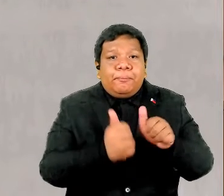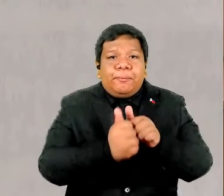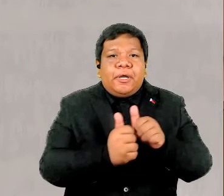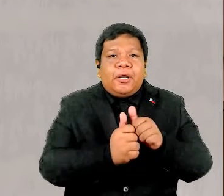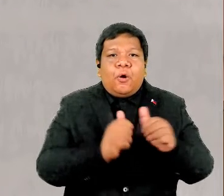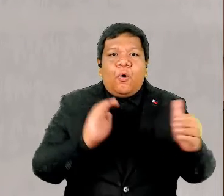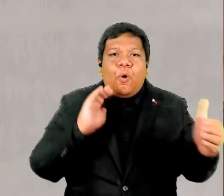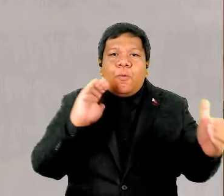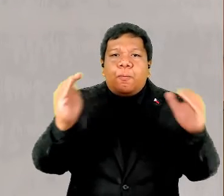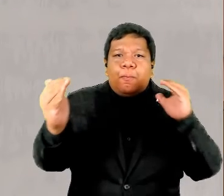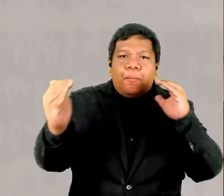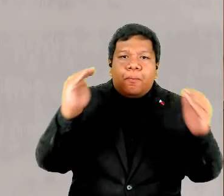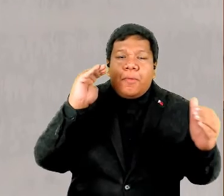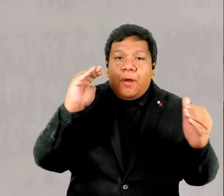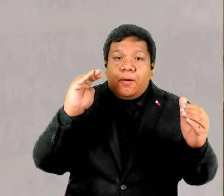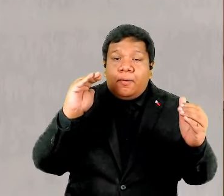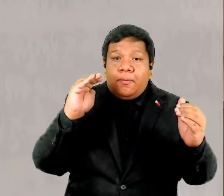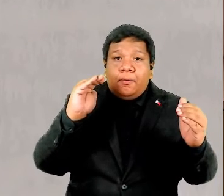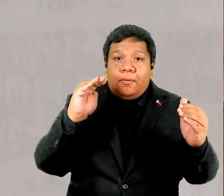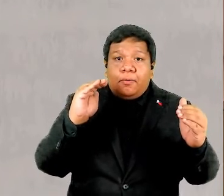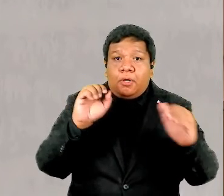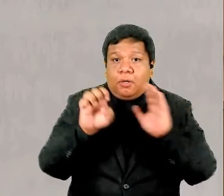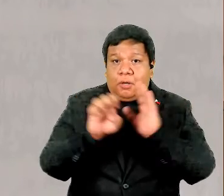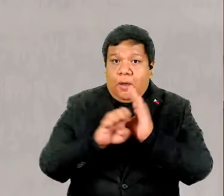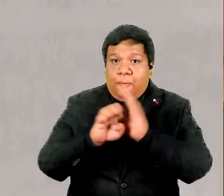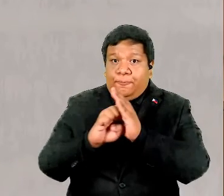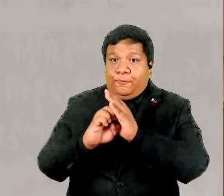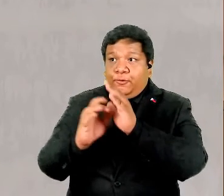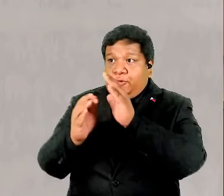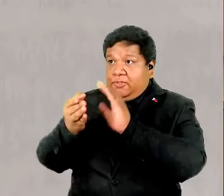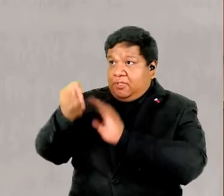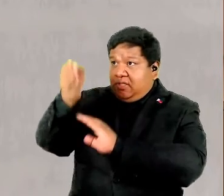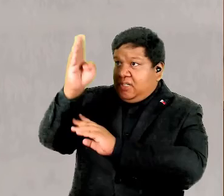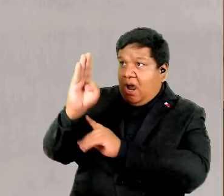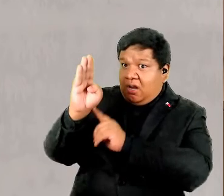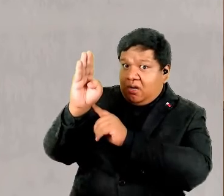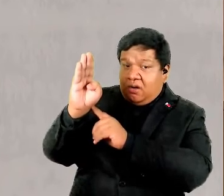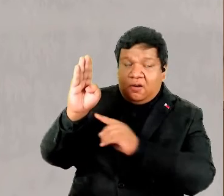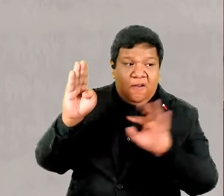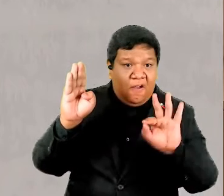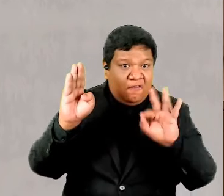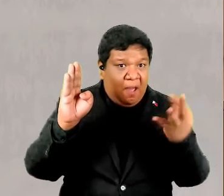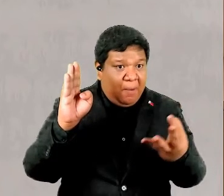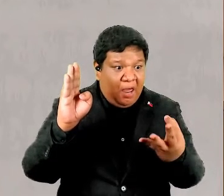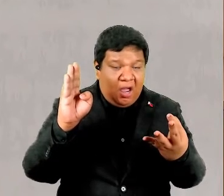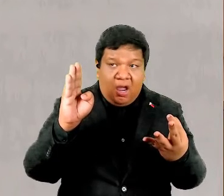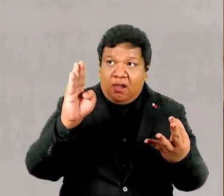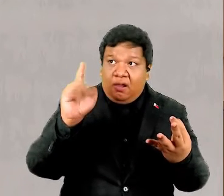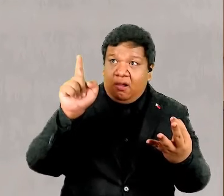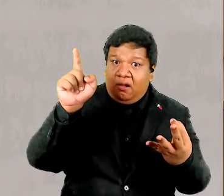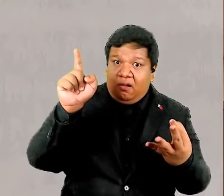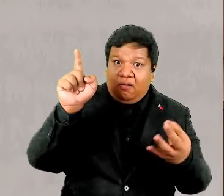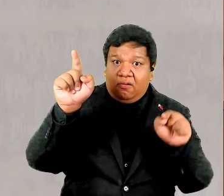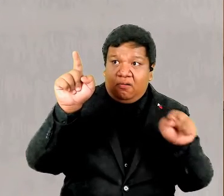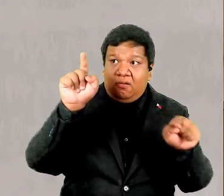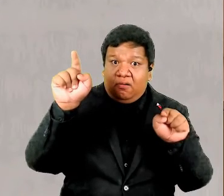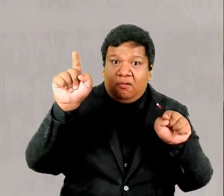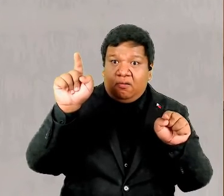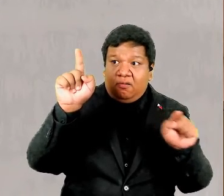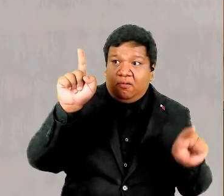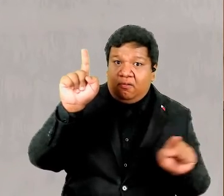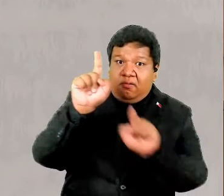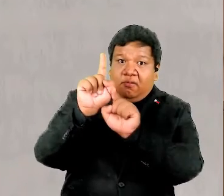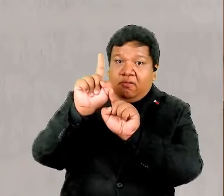degree of comparison. When put side by side, God is number one, dapat ang kasunod ay hindi number